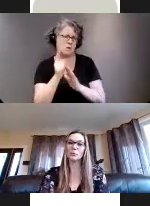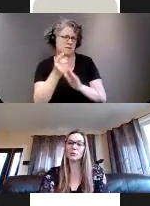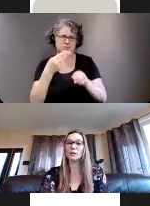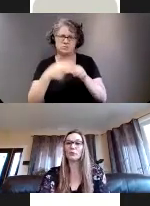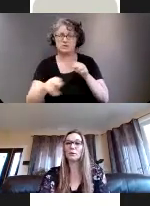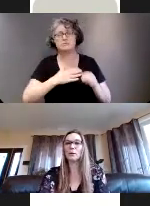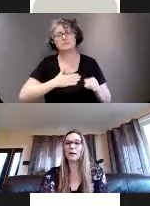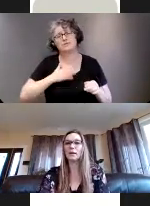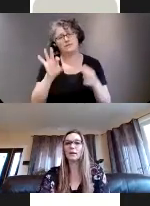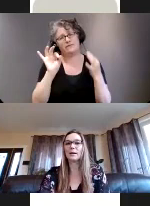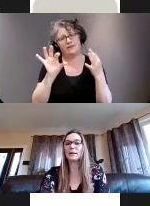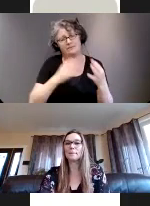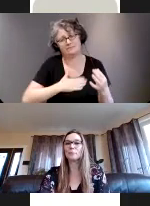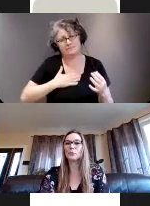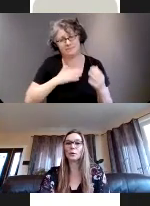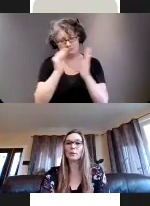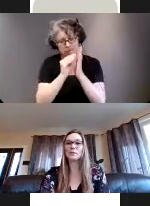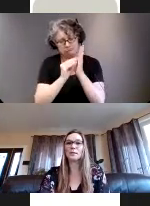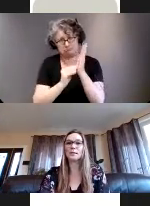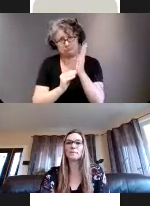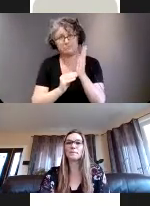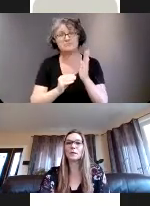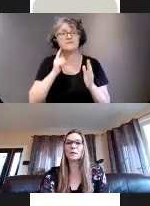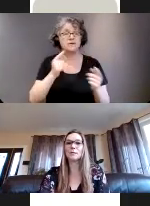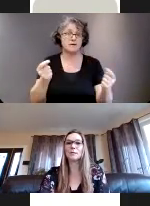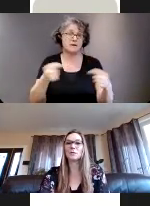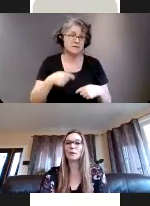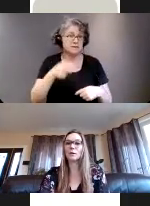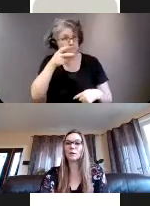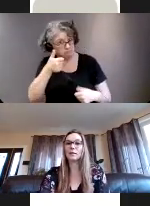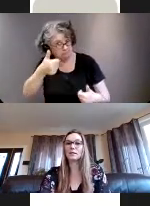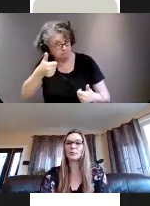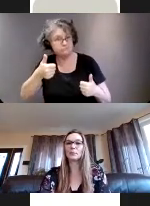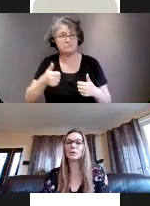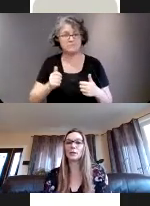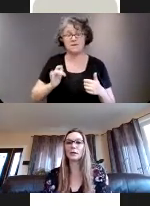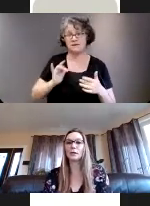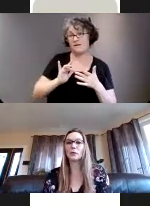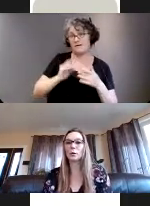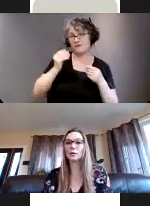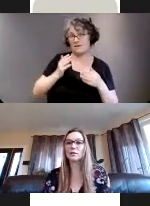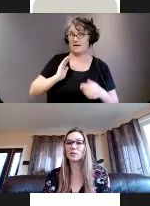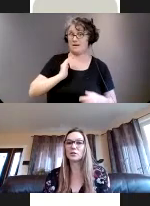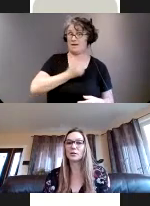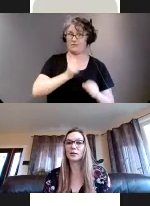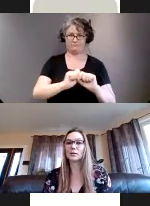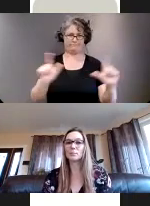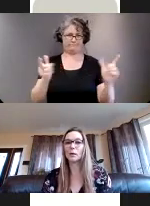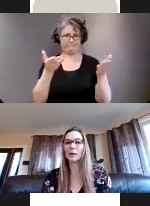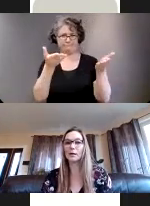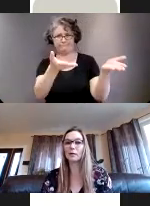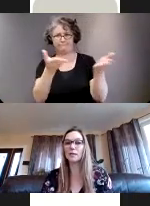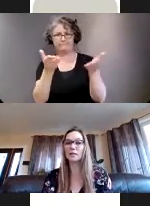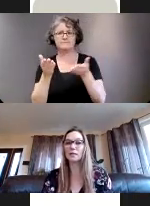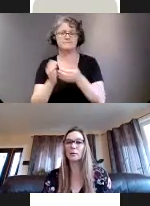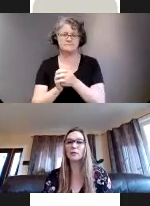would appreciate your feedback for coming today. And there's our contact information at our organization and